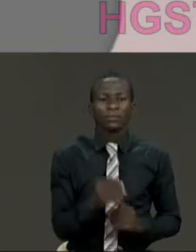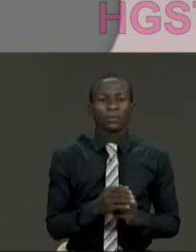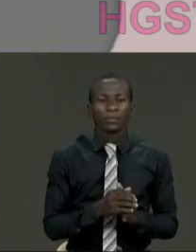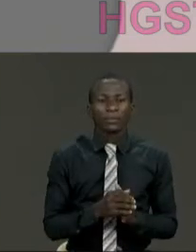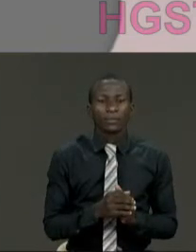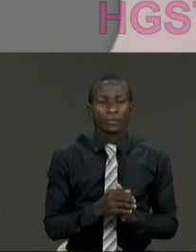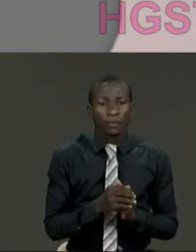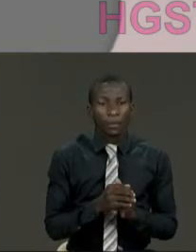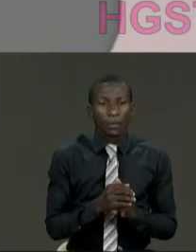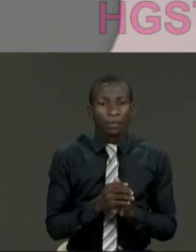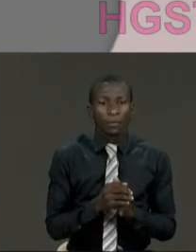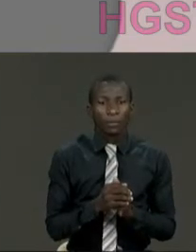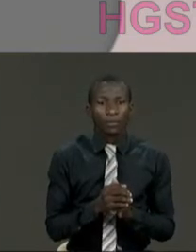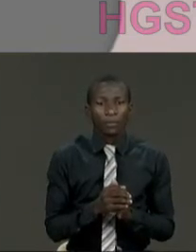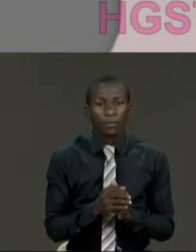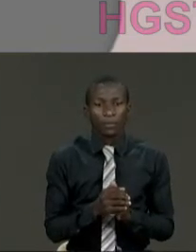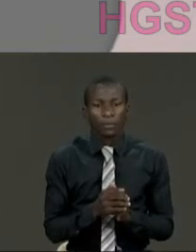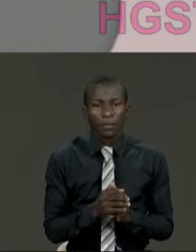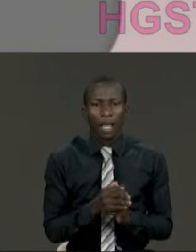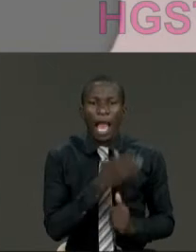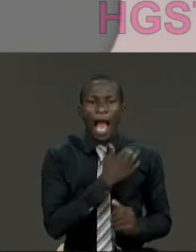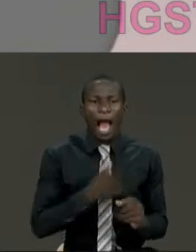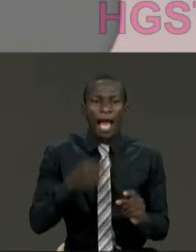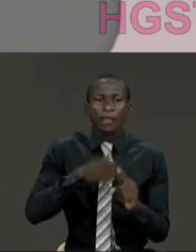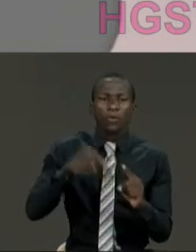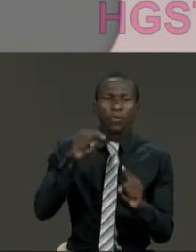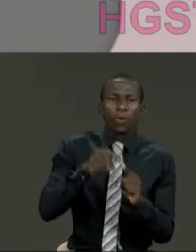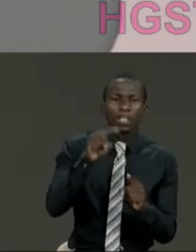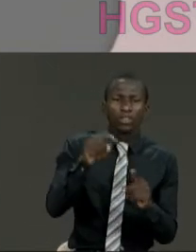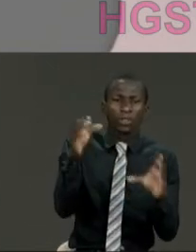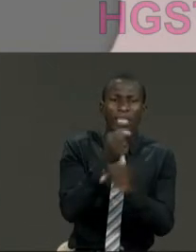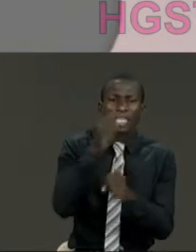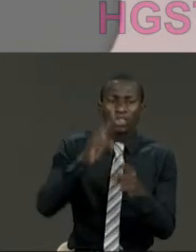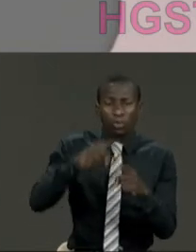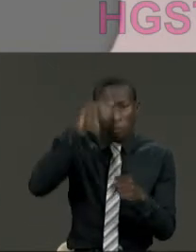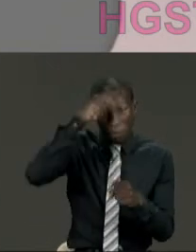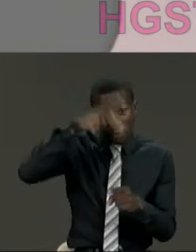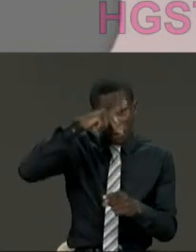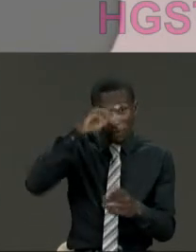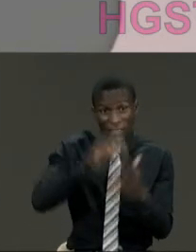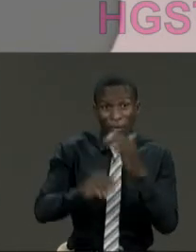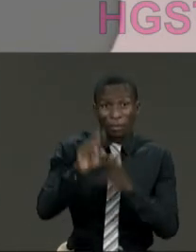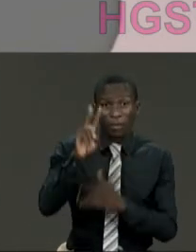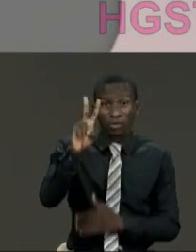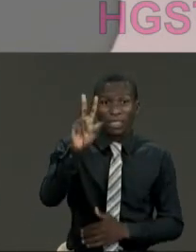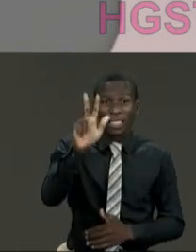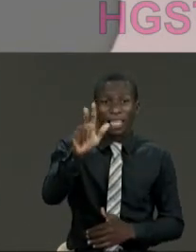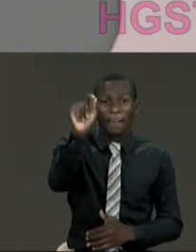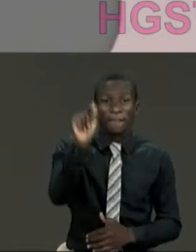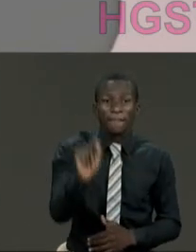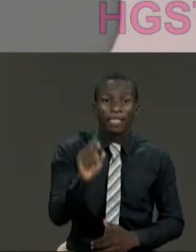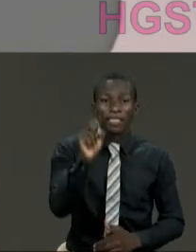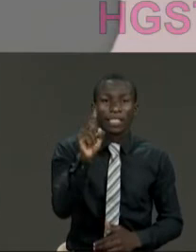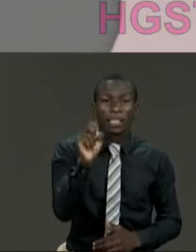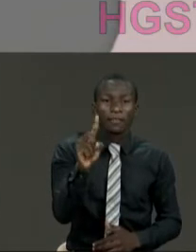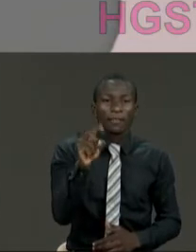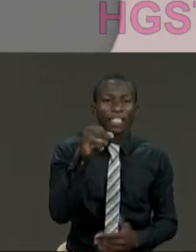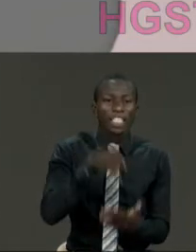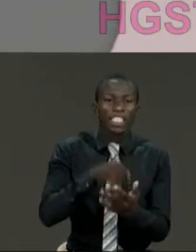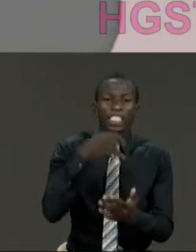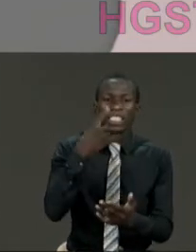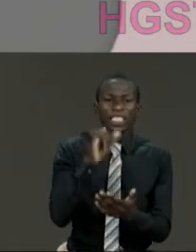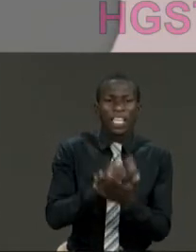is stronger than men. And when you get to Proverbs 23, verse 11, Proverbs 23, 11, it says,